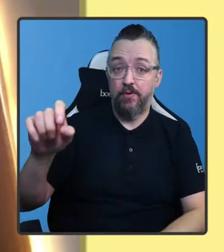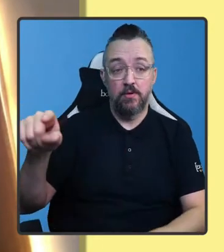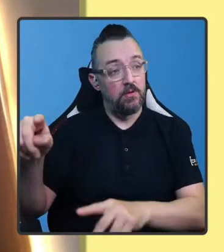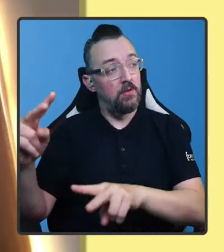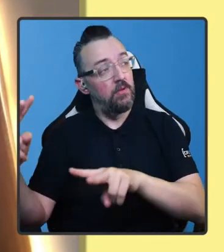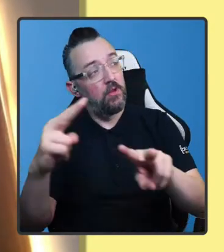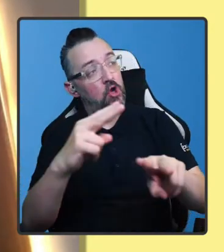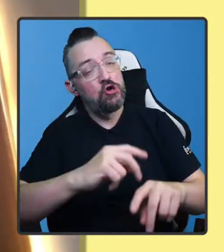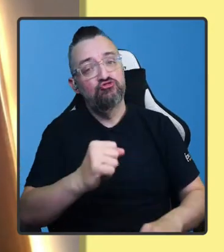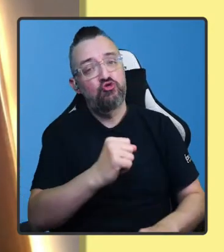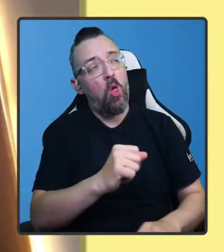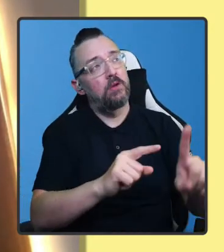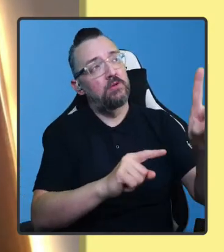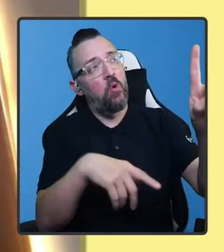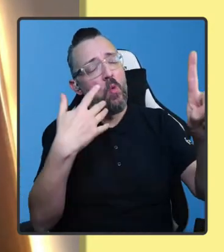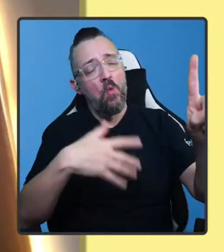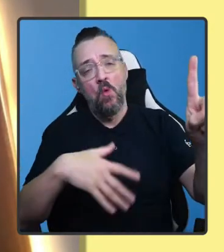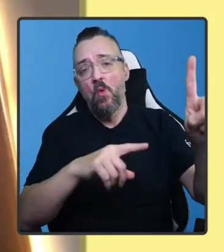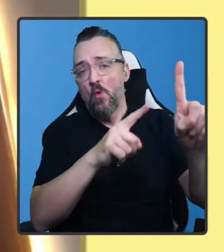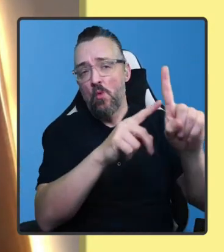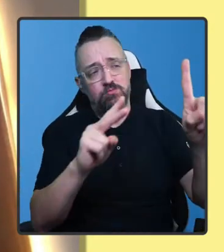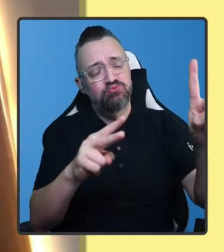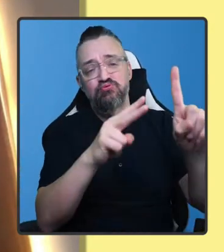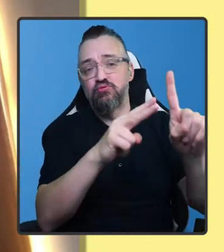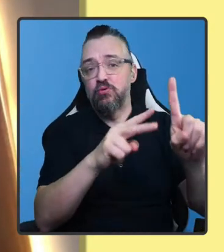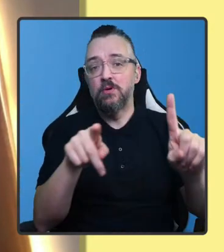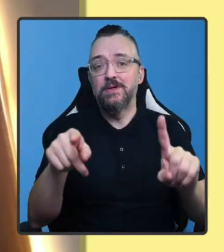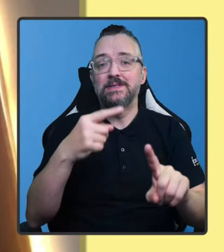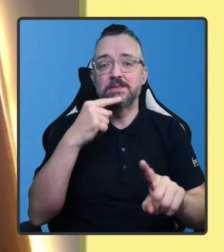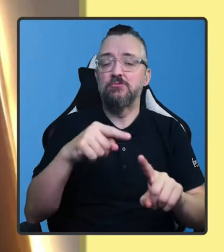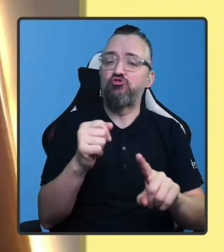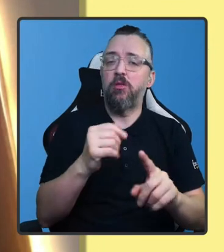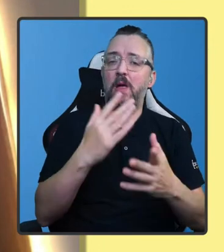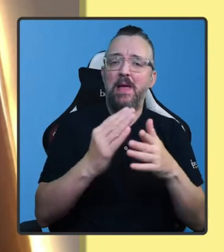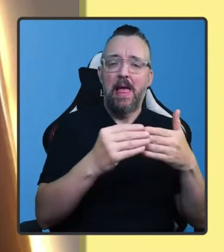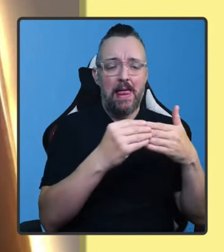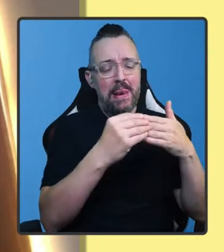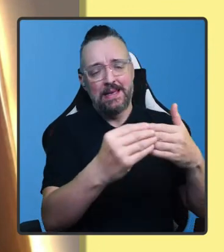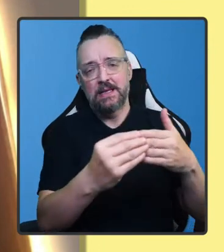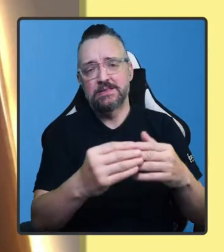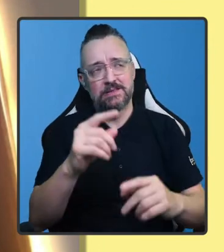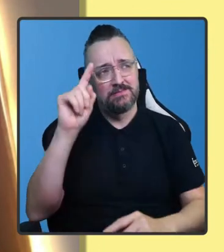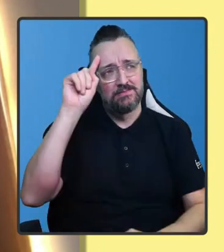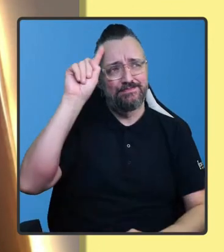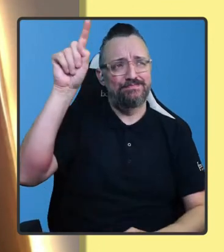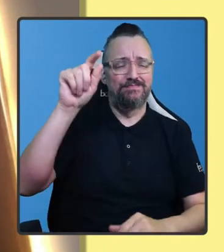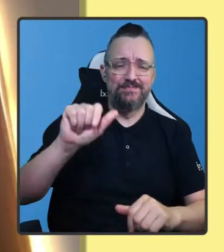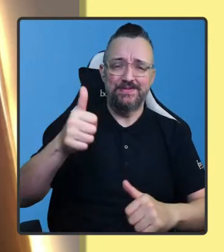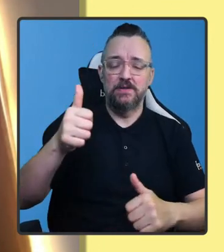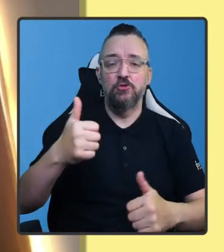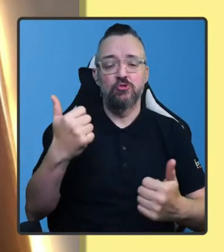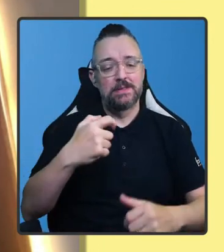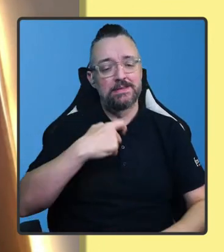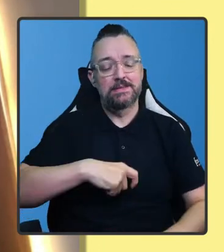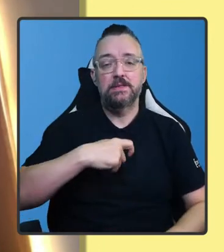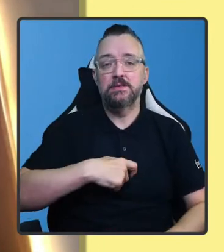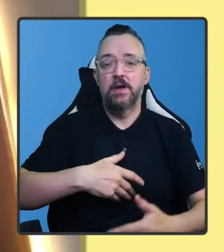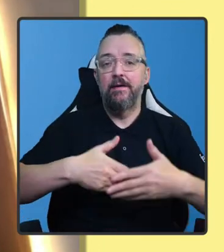held in very high regard. They see us as leaders and innovators, as good global citizens, as